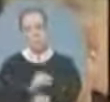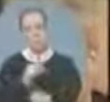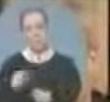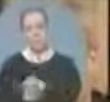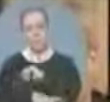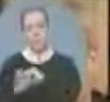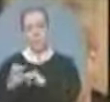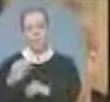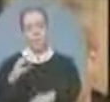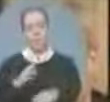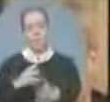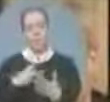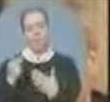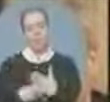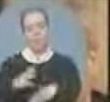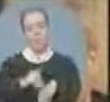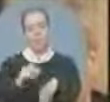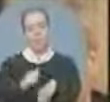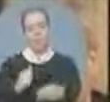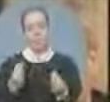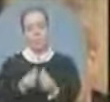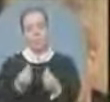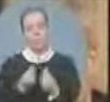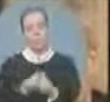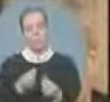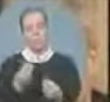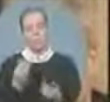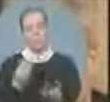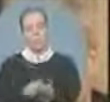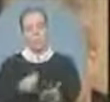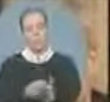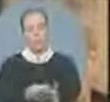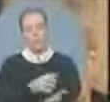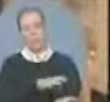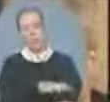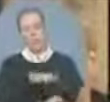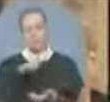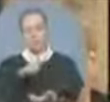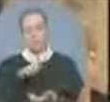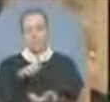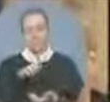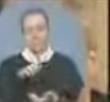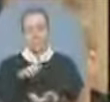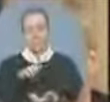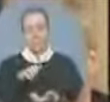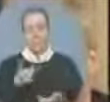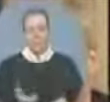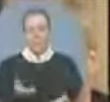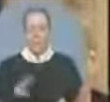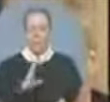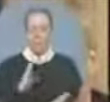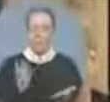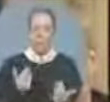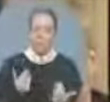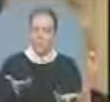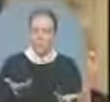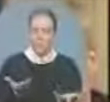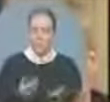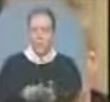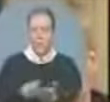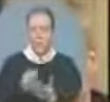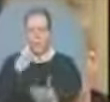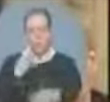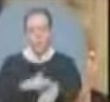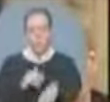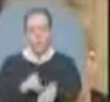at a time when you have more and more need for the social supports that it was to provide. And it has drained the fiscal capacity of the federal